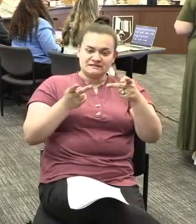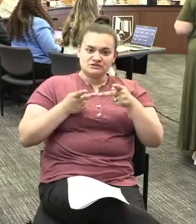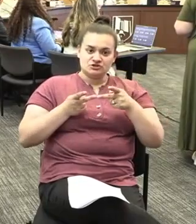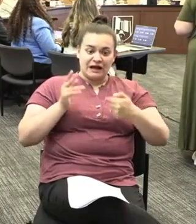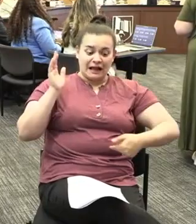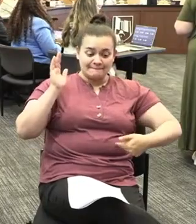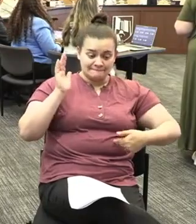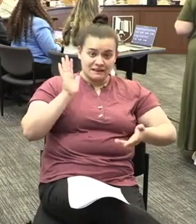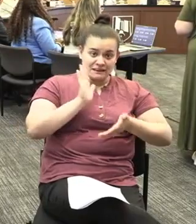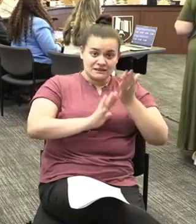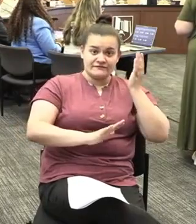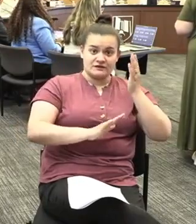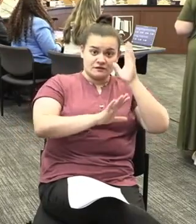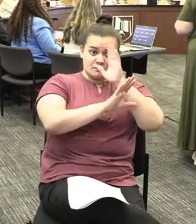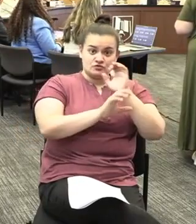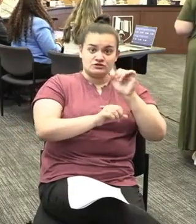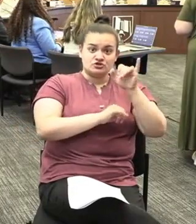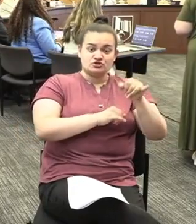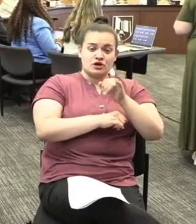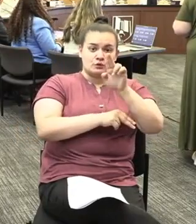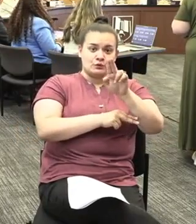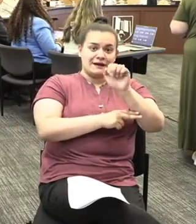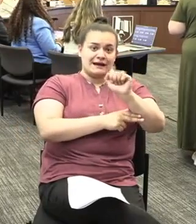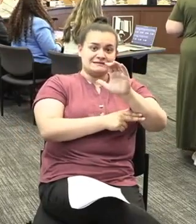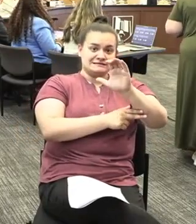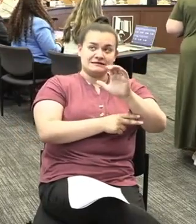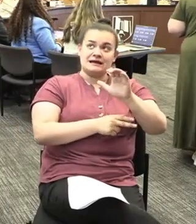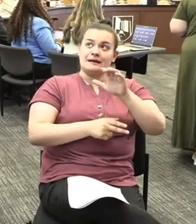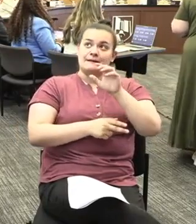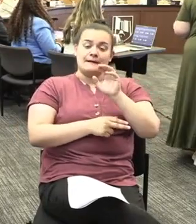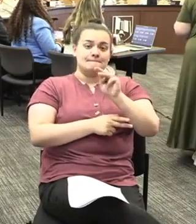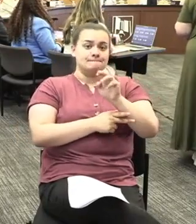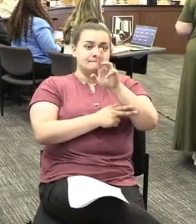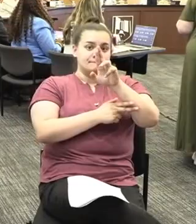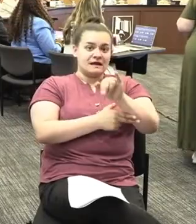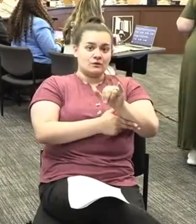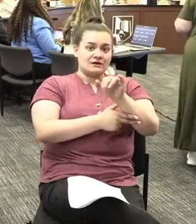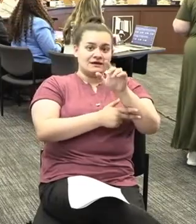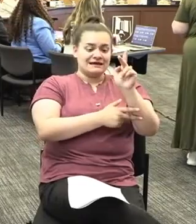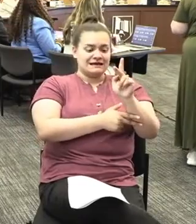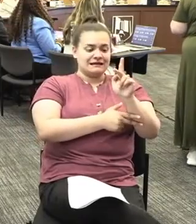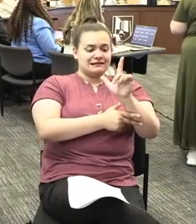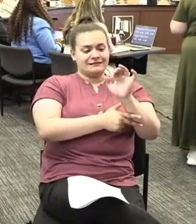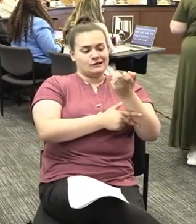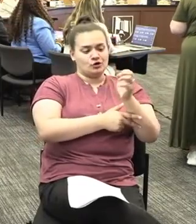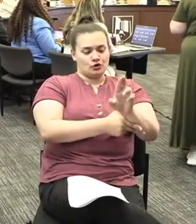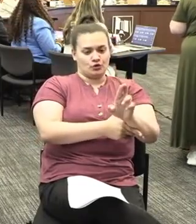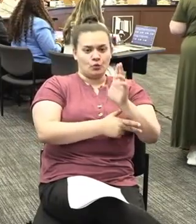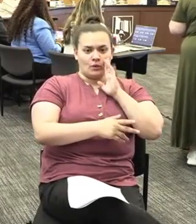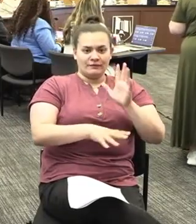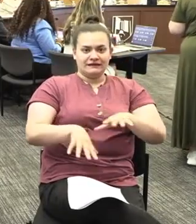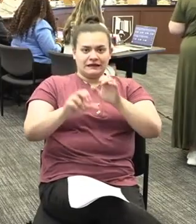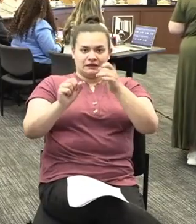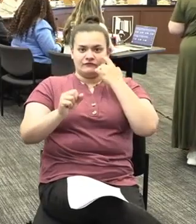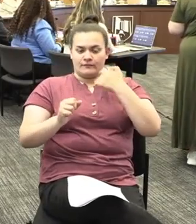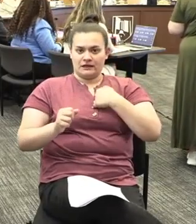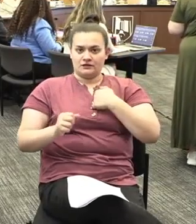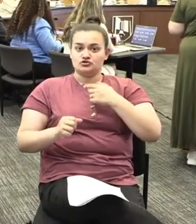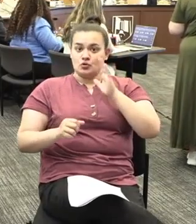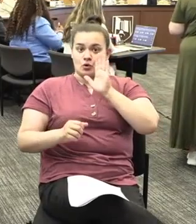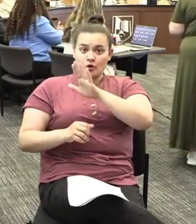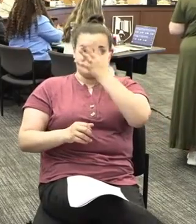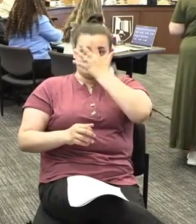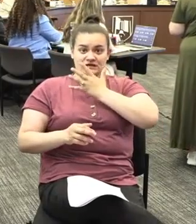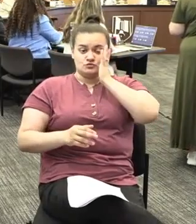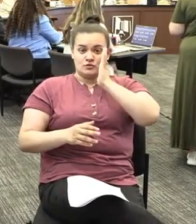leaving the president of our JUAC, and Mary Klinger is going to be taking over for me. So you're going to be seeing her face at these meetings next year.